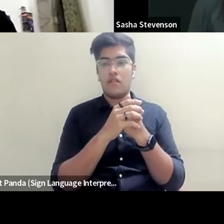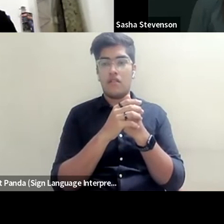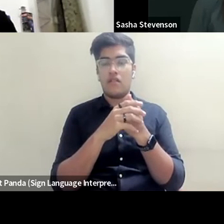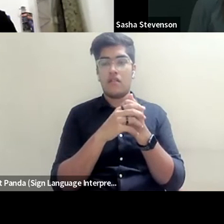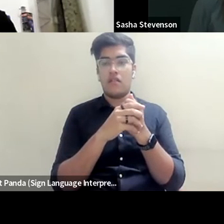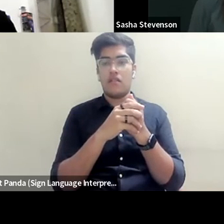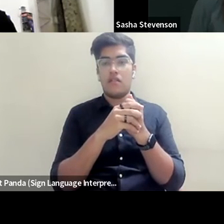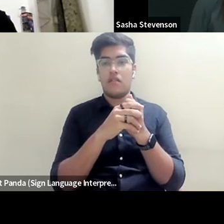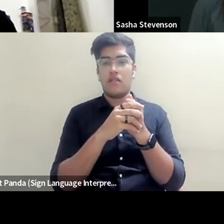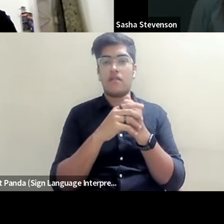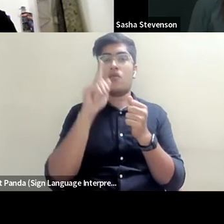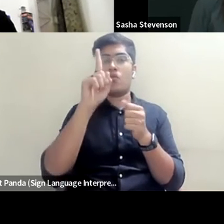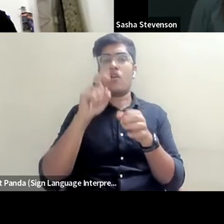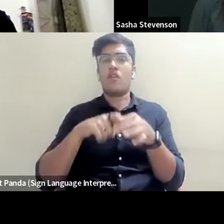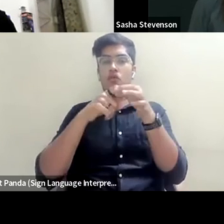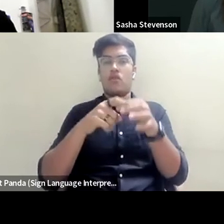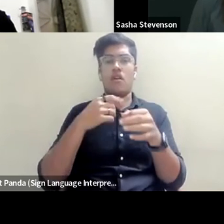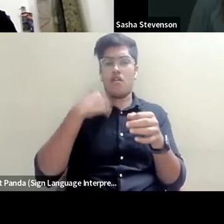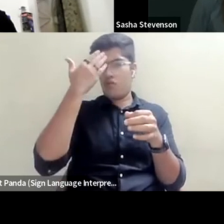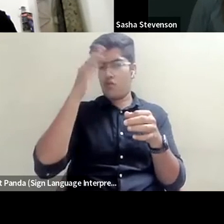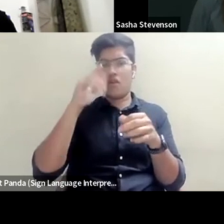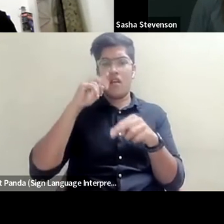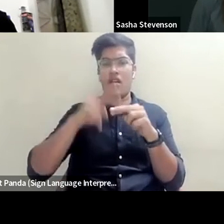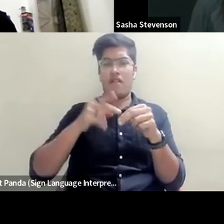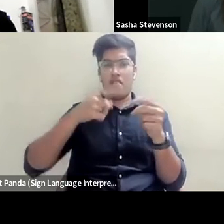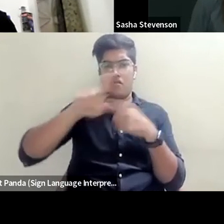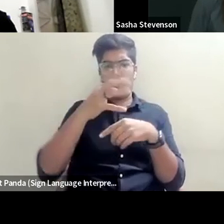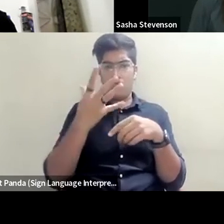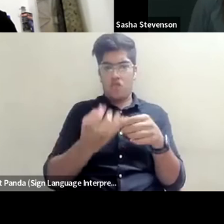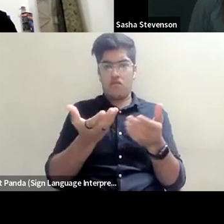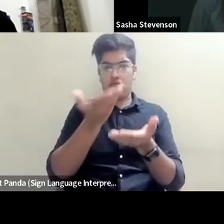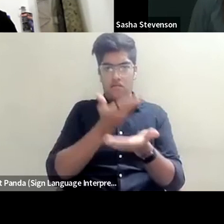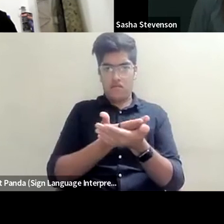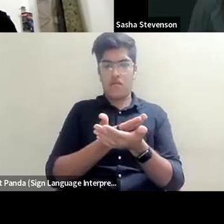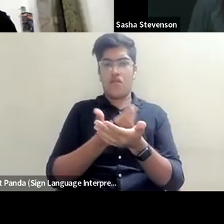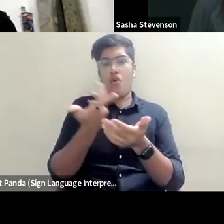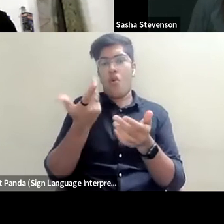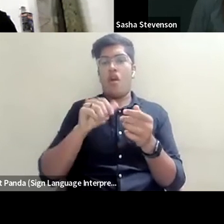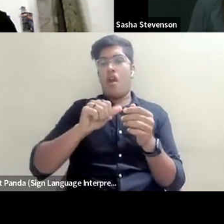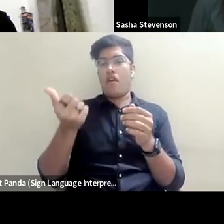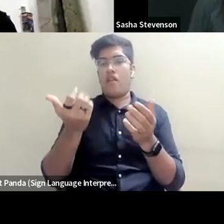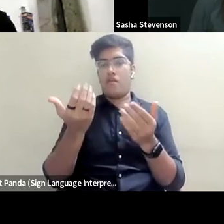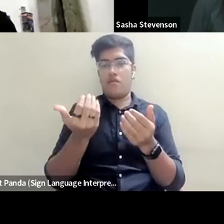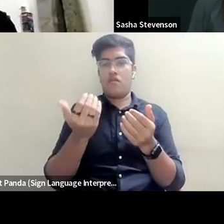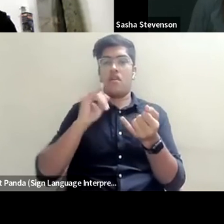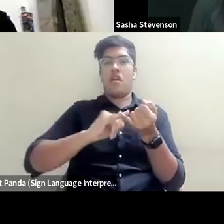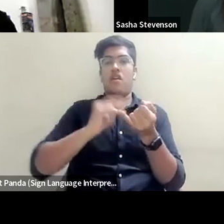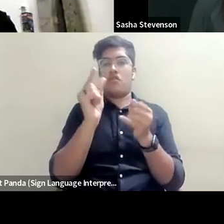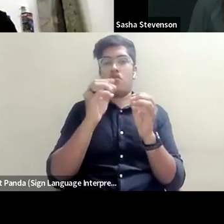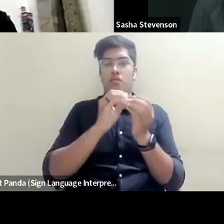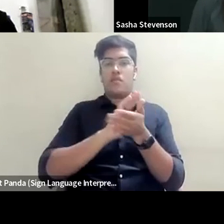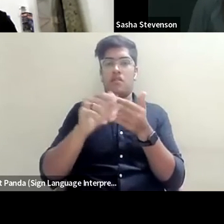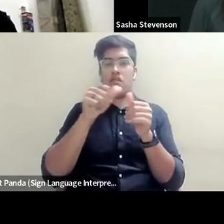So one question, I don't know if anyone would like to take this, or maybe we can take another one. Subhashish Sarkar is asking, what are